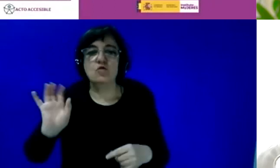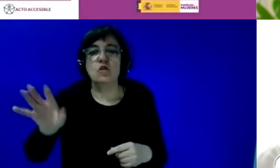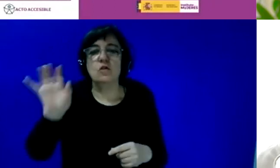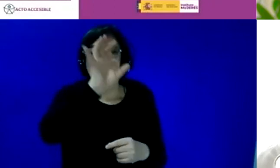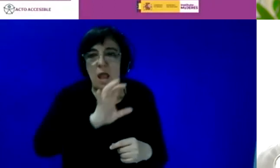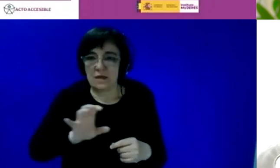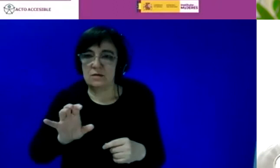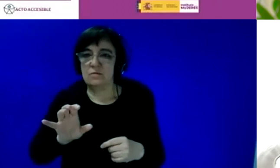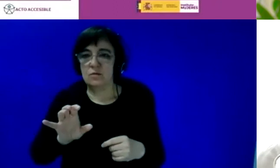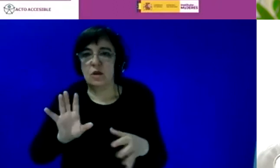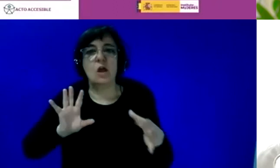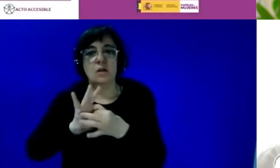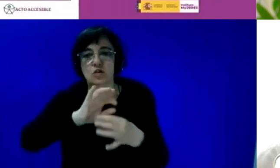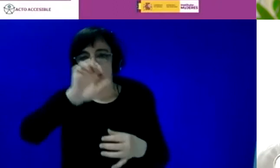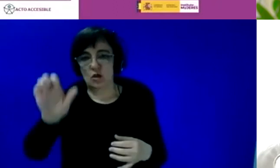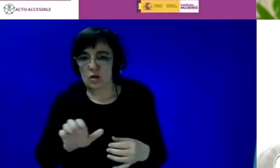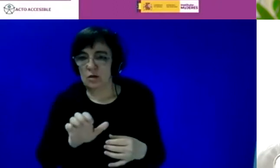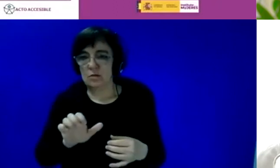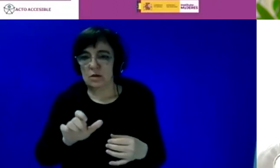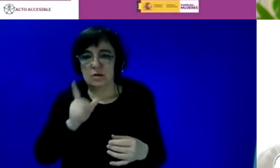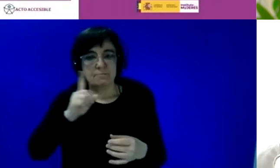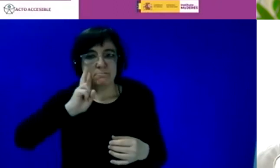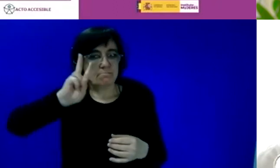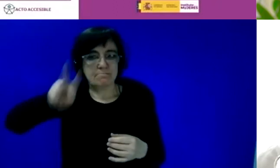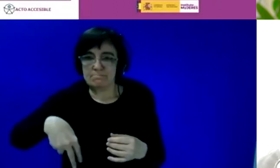Some people have reported that some countries in the